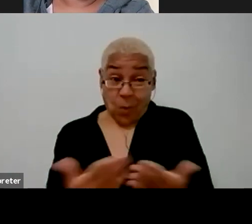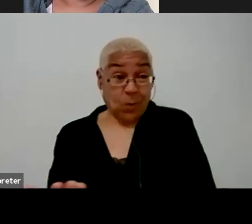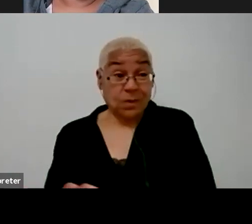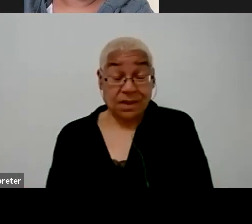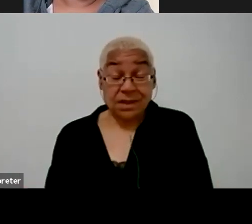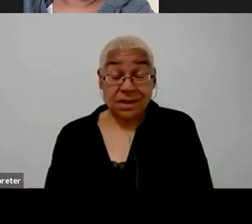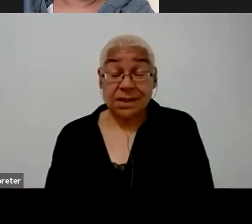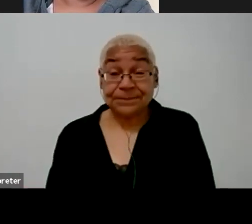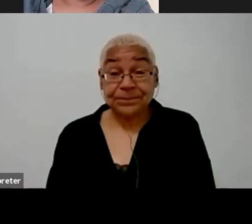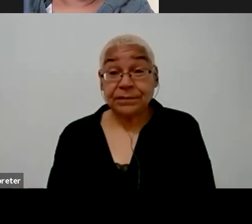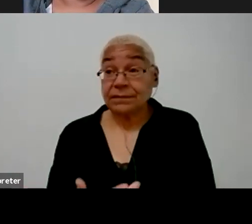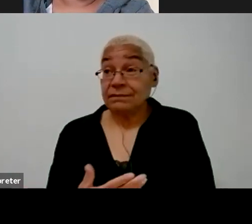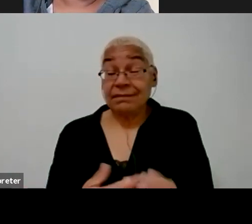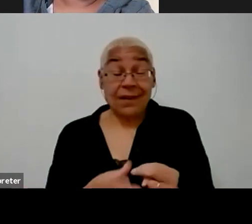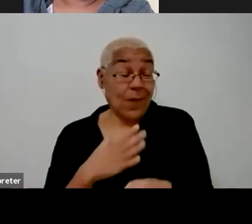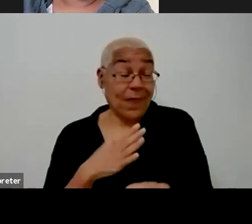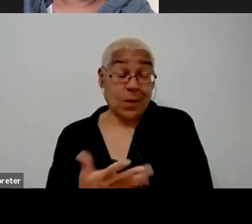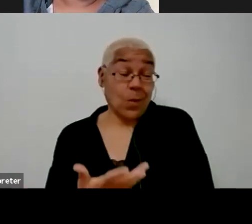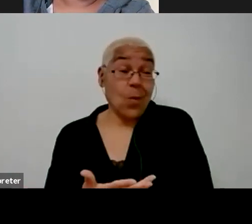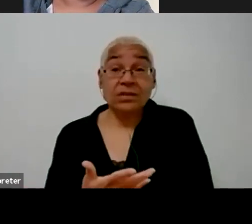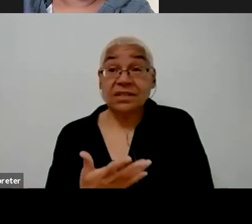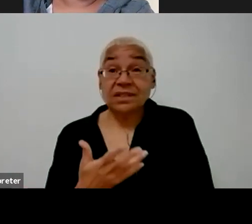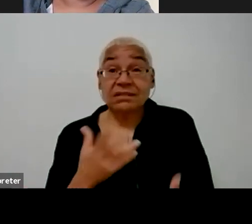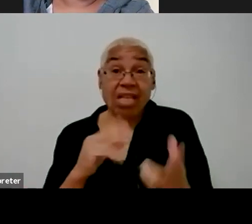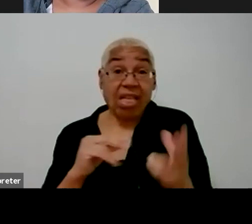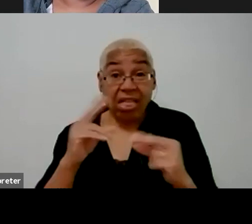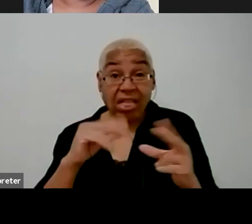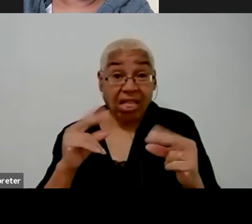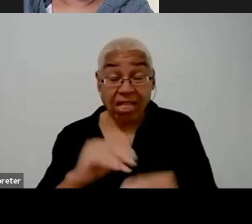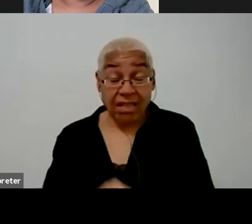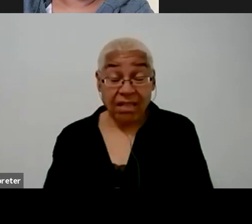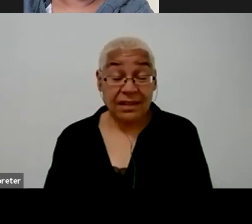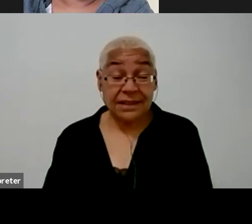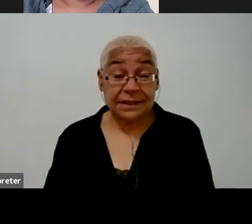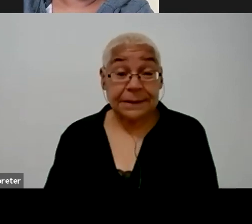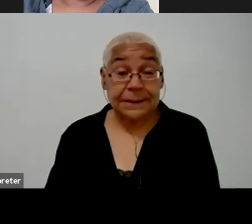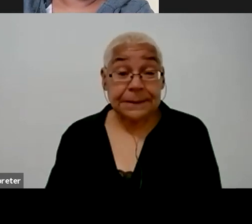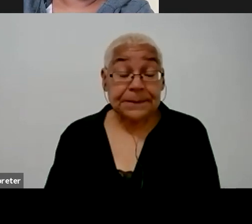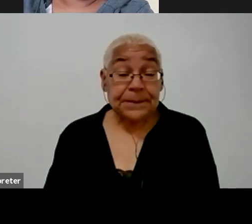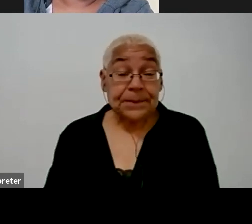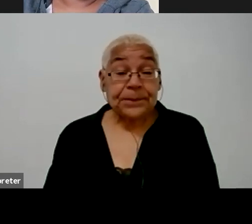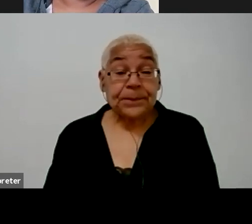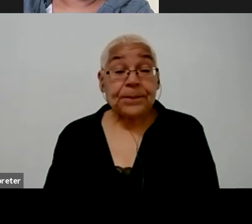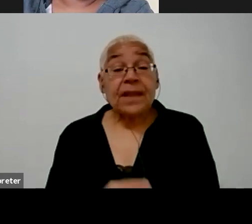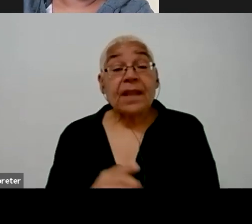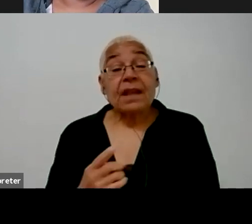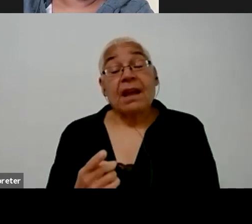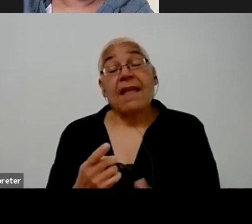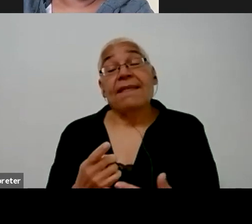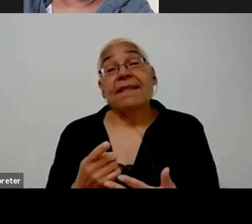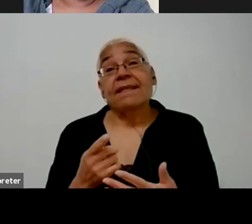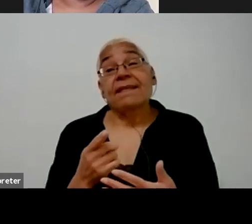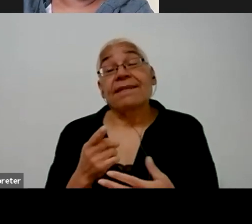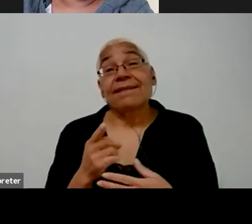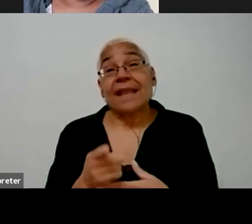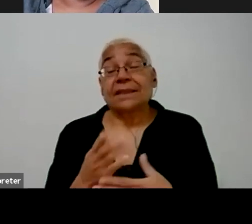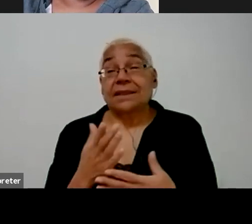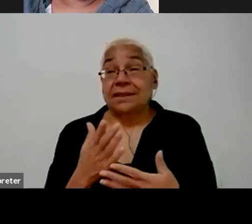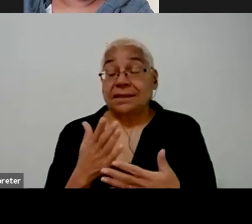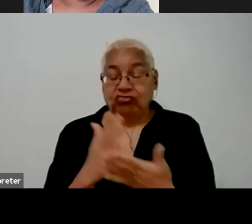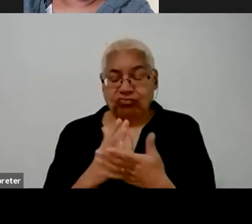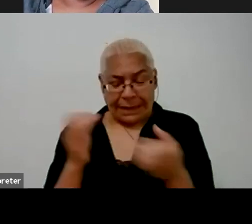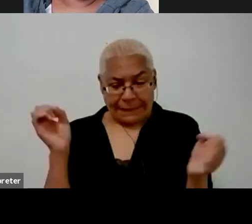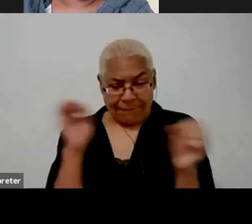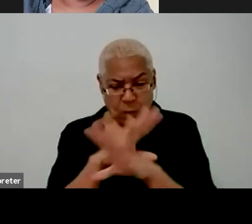because someone will do something and they don't want to do anything. Yeah, and this is what is really, really confusing,